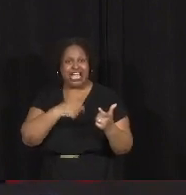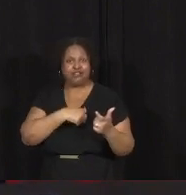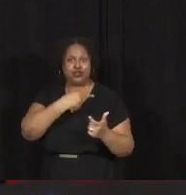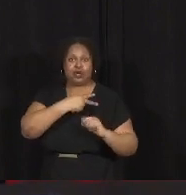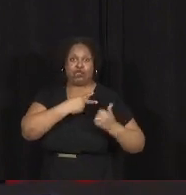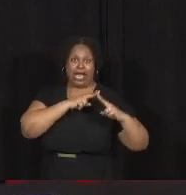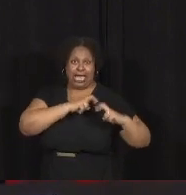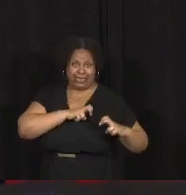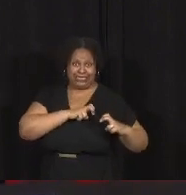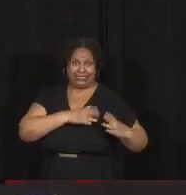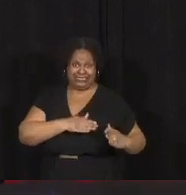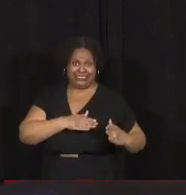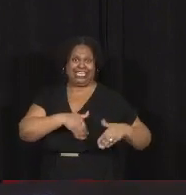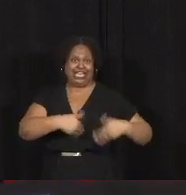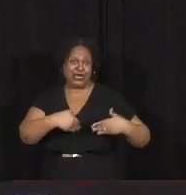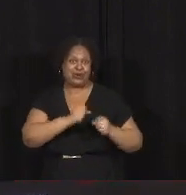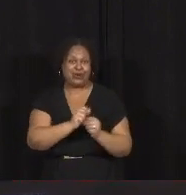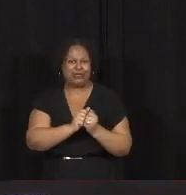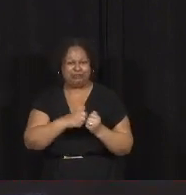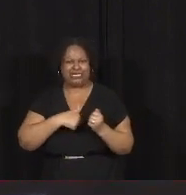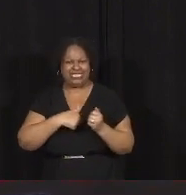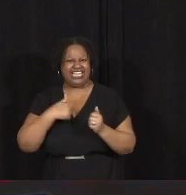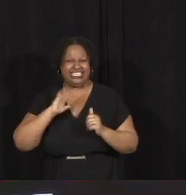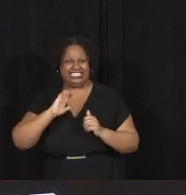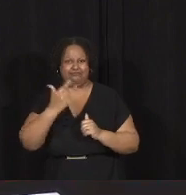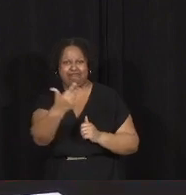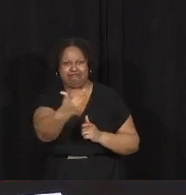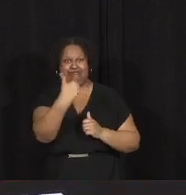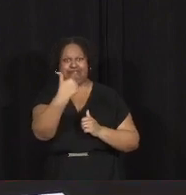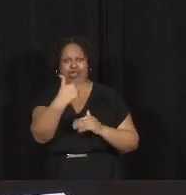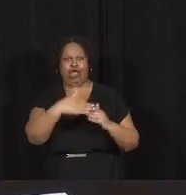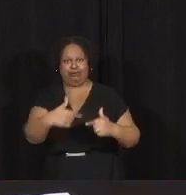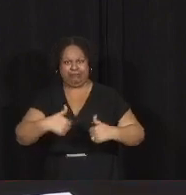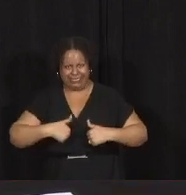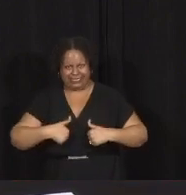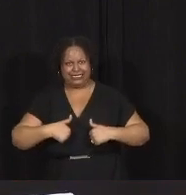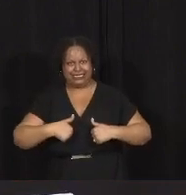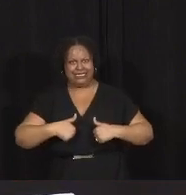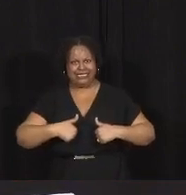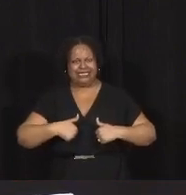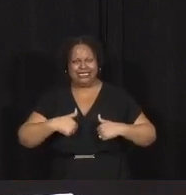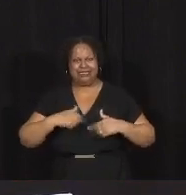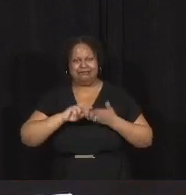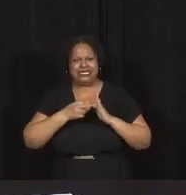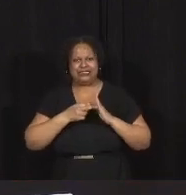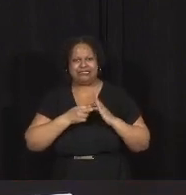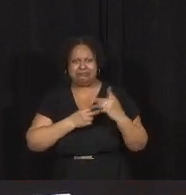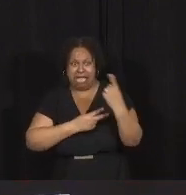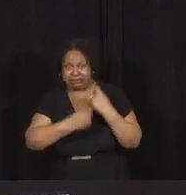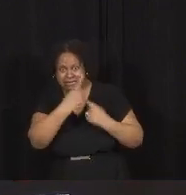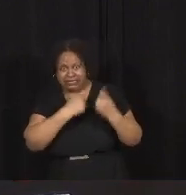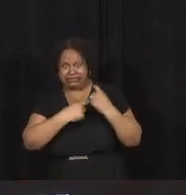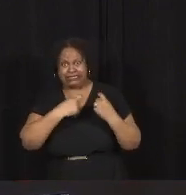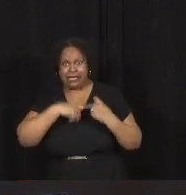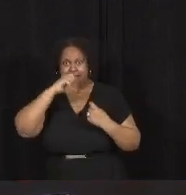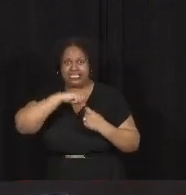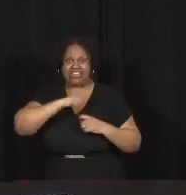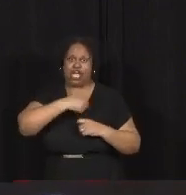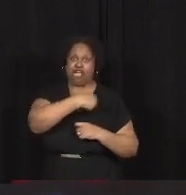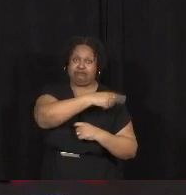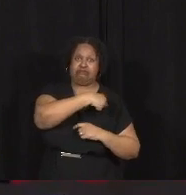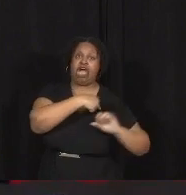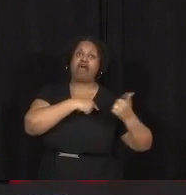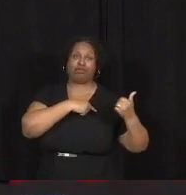because the camera is just focused on one person at a time, you might be missing the fact that there are some experts both from